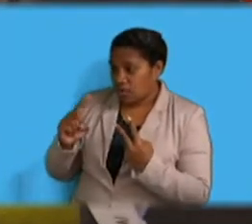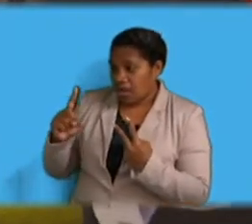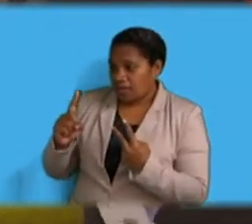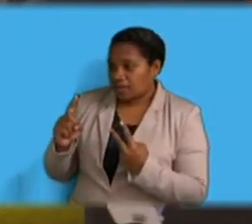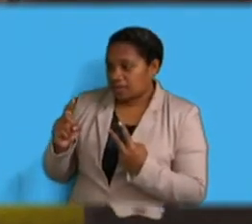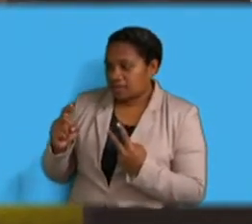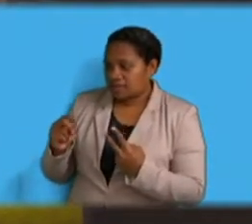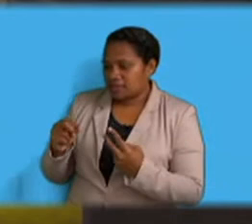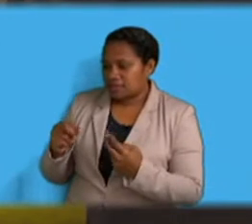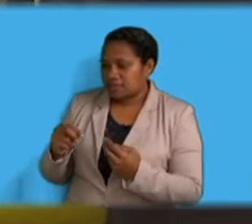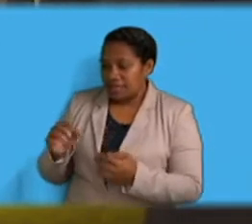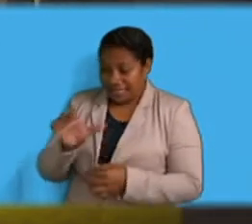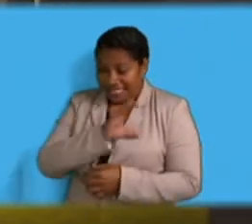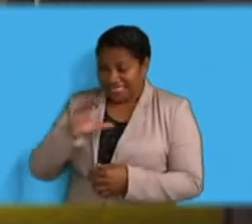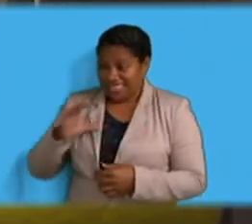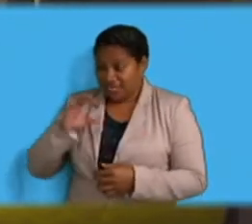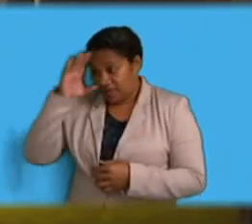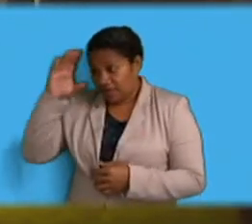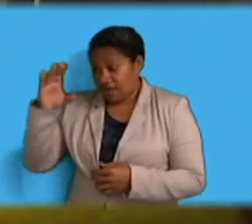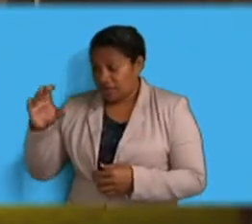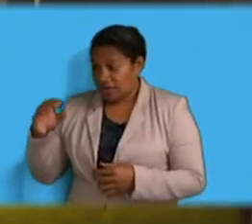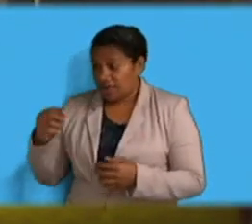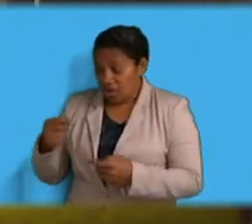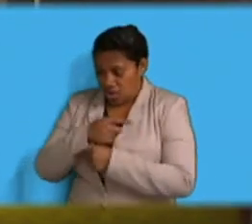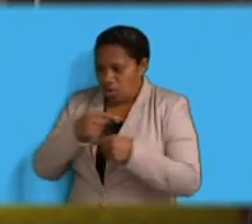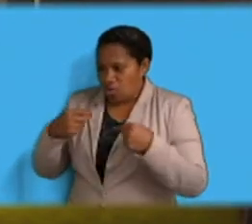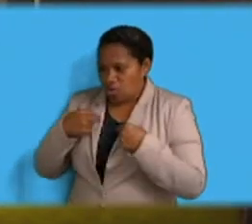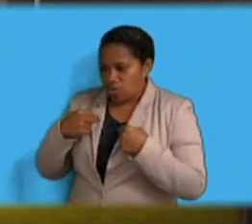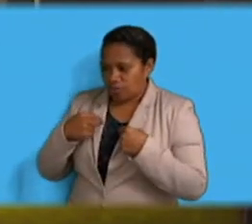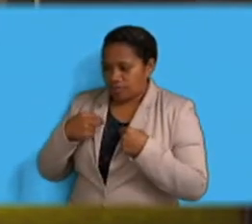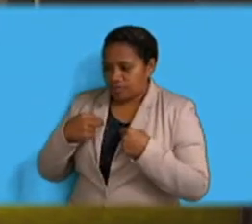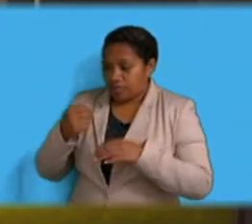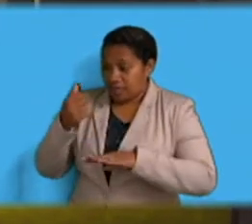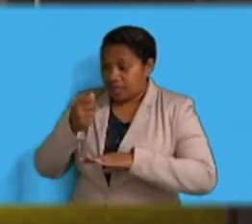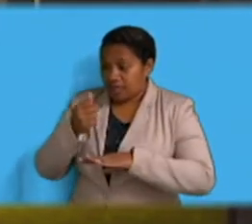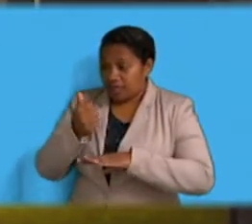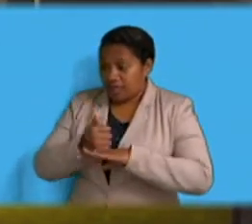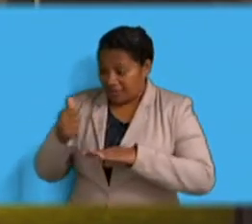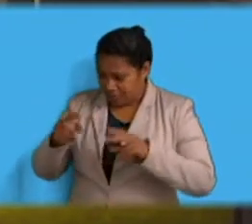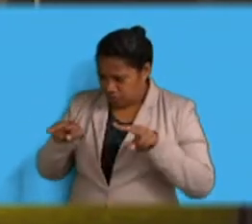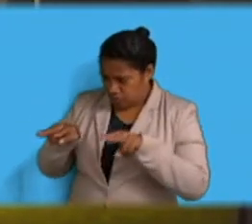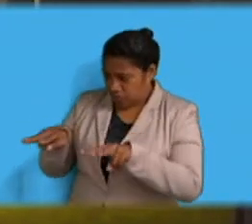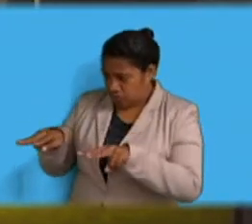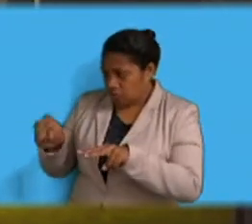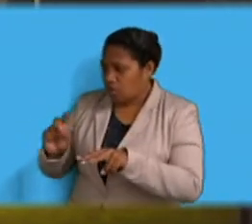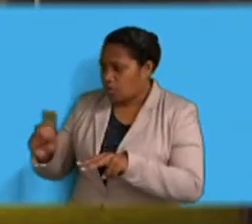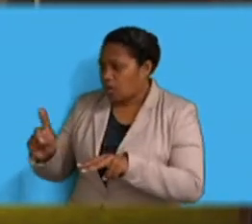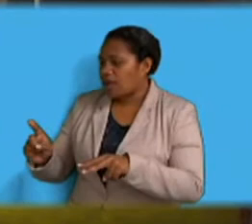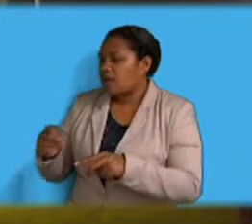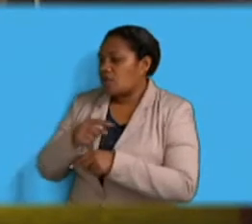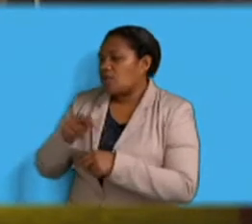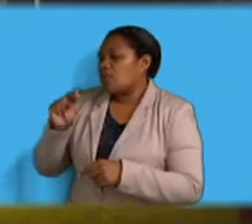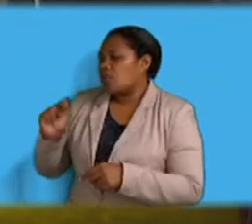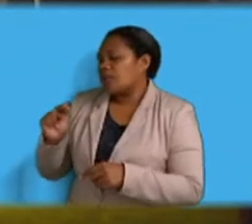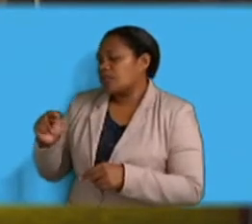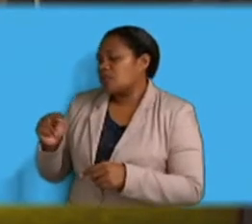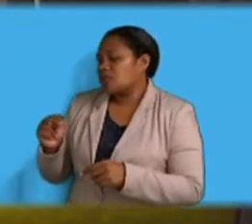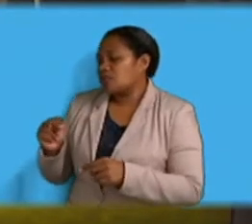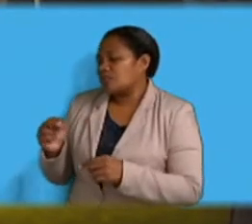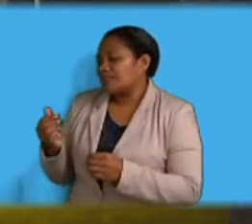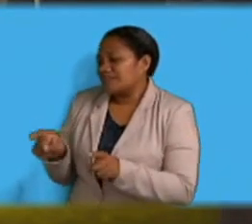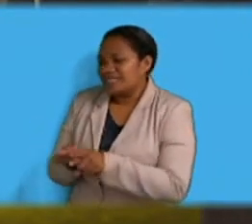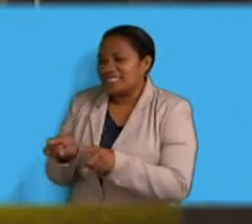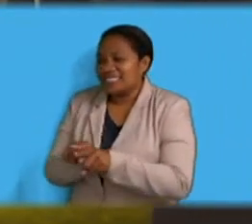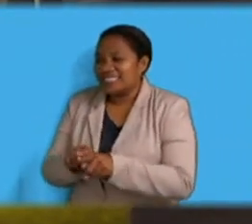citizens of our country as their customers, as their clients. They are their bosses. They need to treat them well. They need to answer the phone calls.